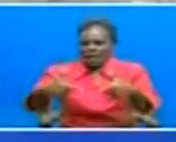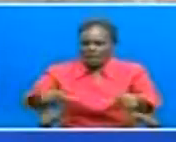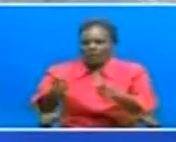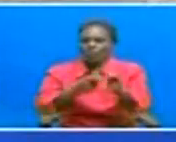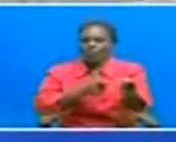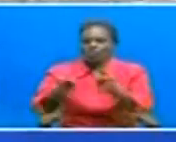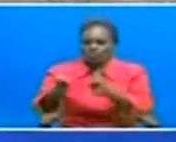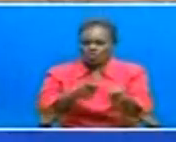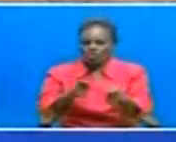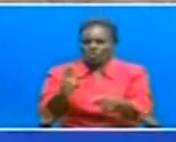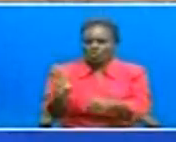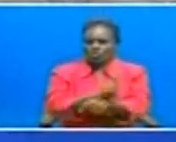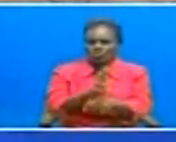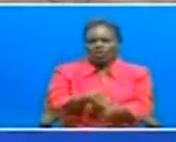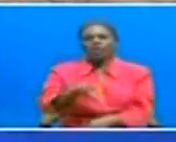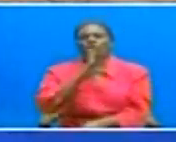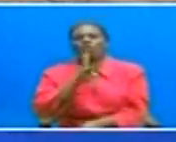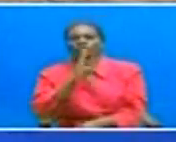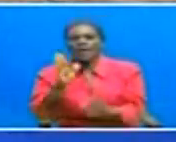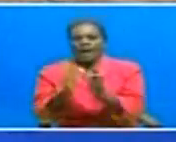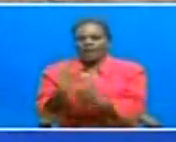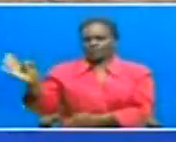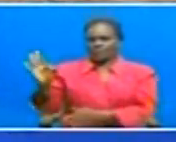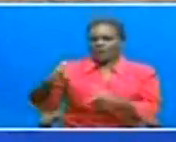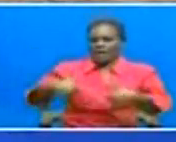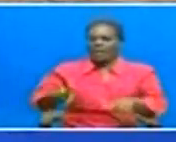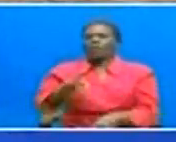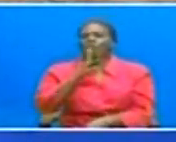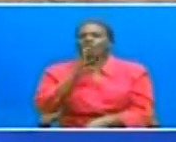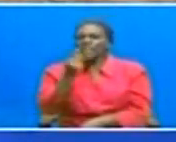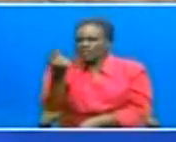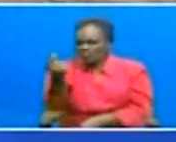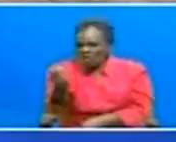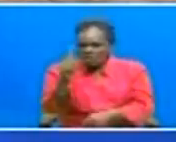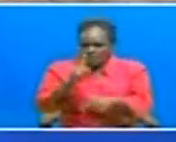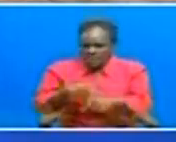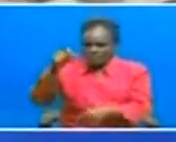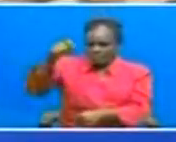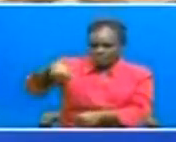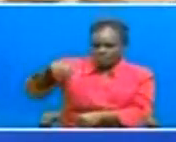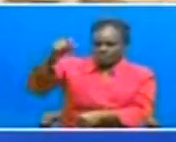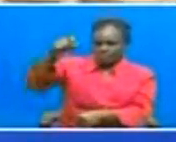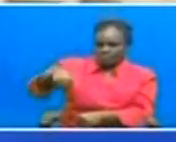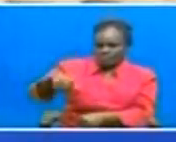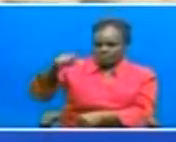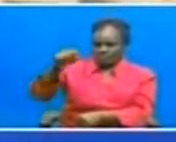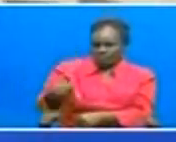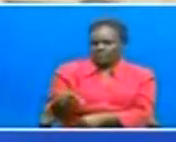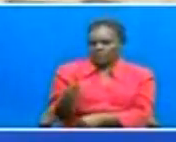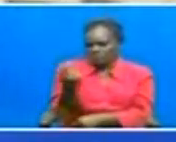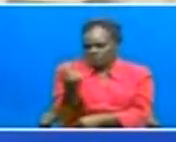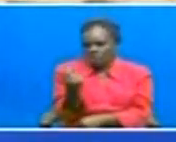controlled application of water and fertilizer by allowing water to drip slowly near the plant roots through a network of